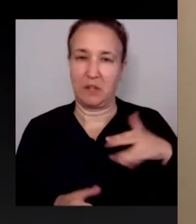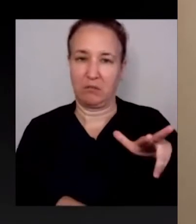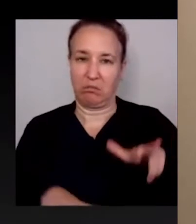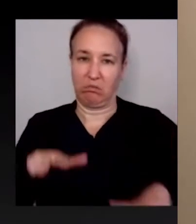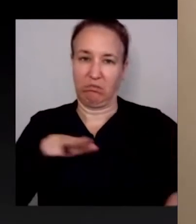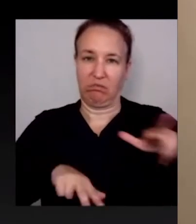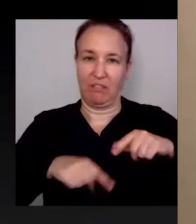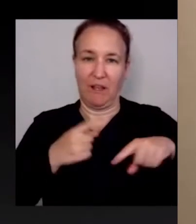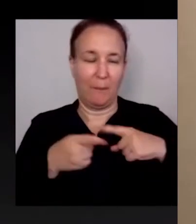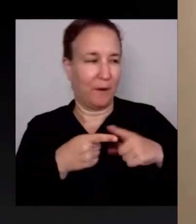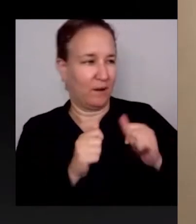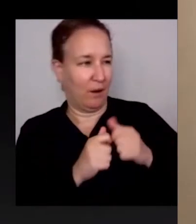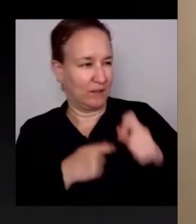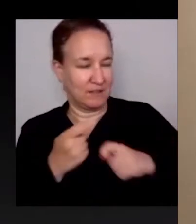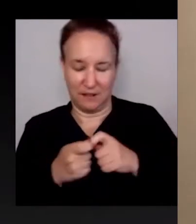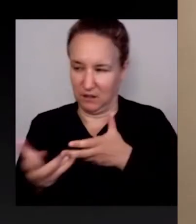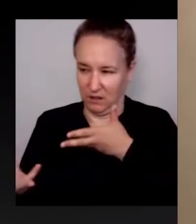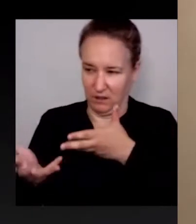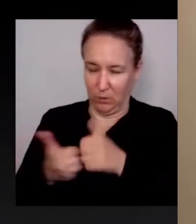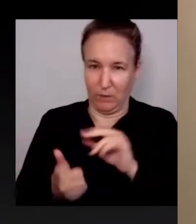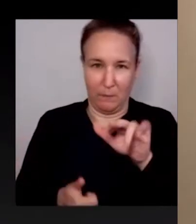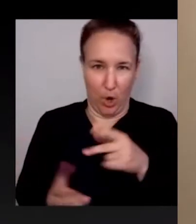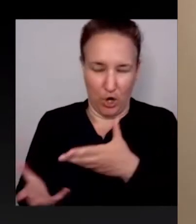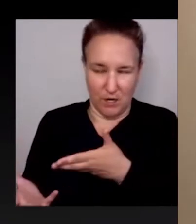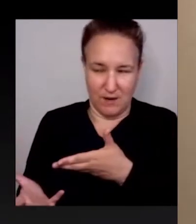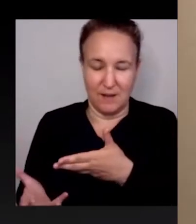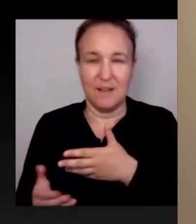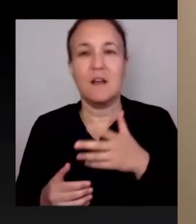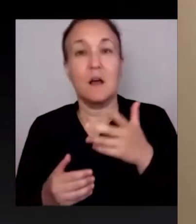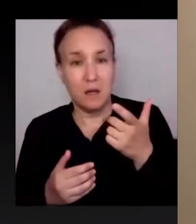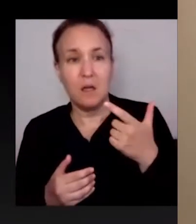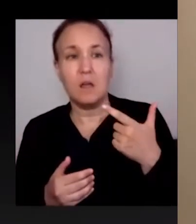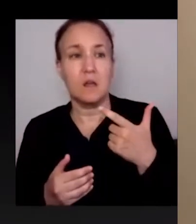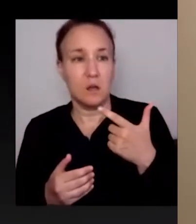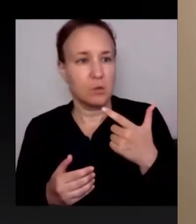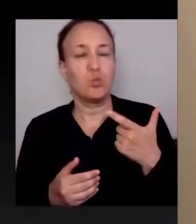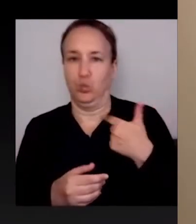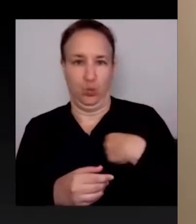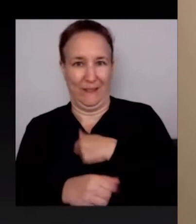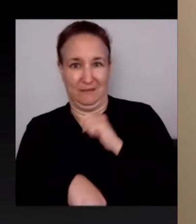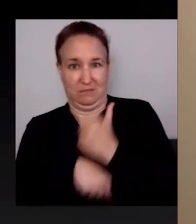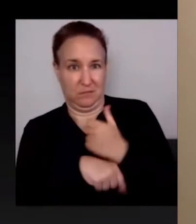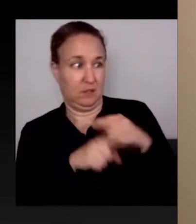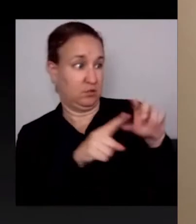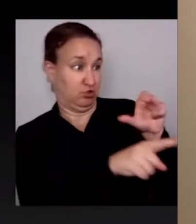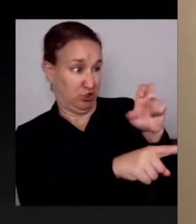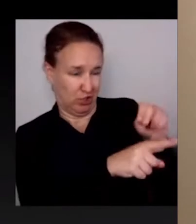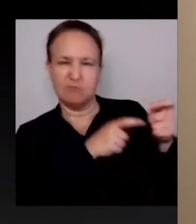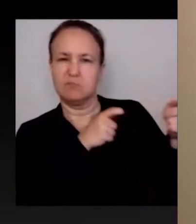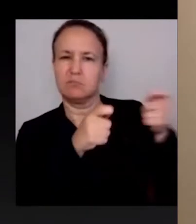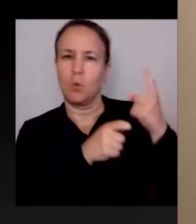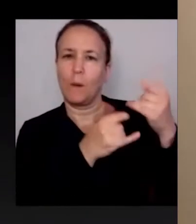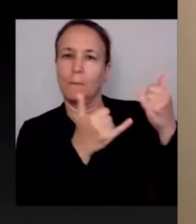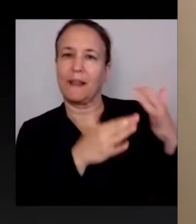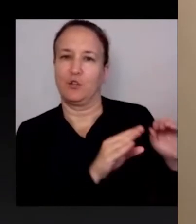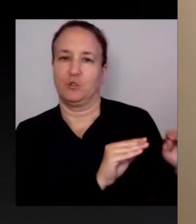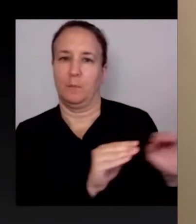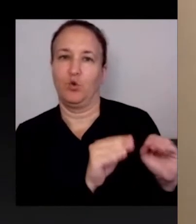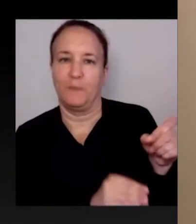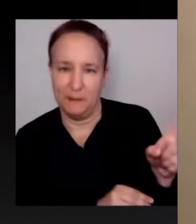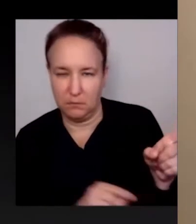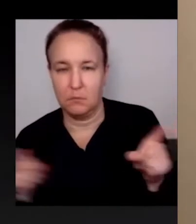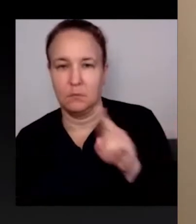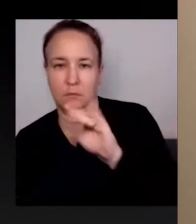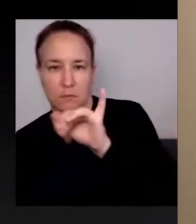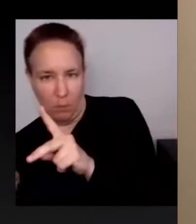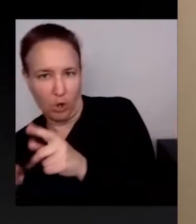how exactly to interact with Mark. And we were able to set them up so that Sean was controlling one of the players' movement, and Mark was